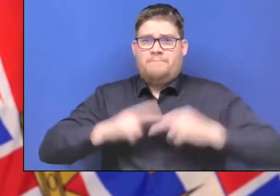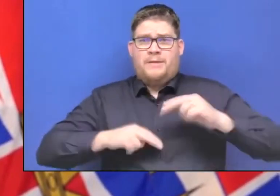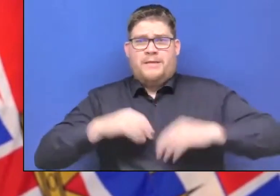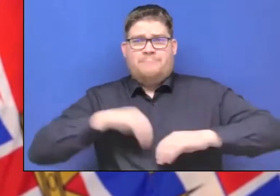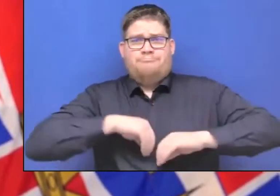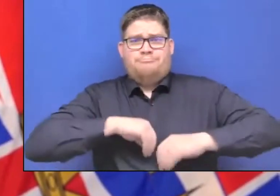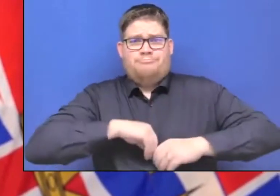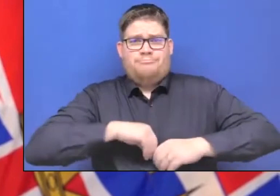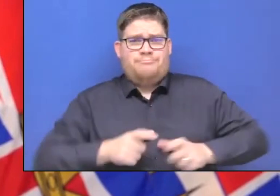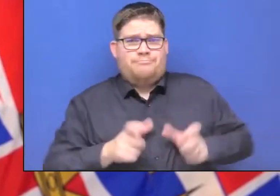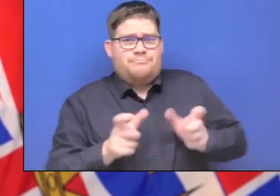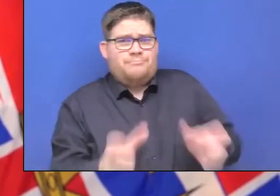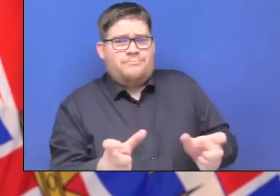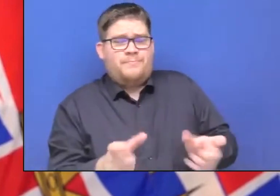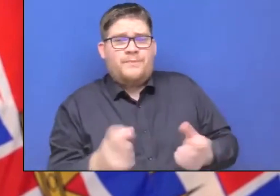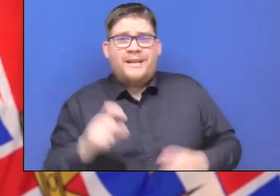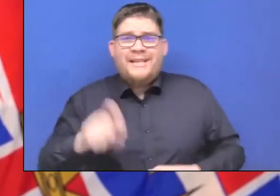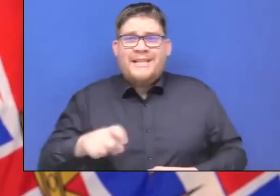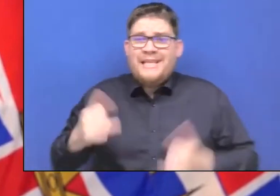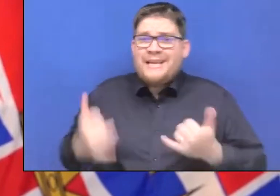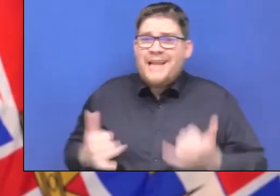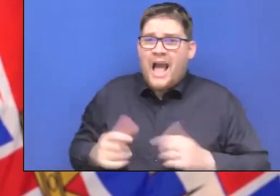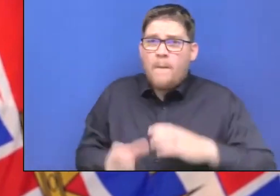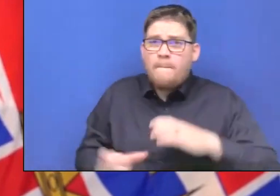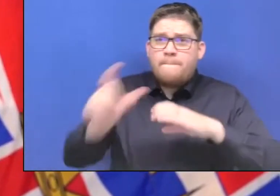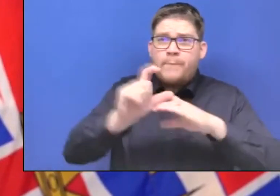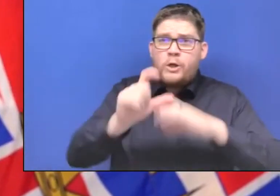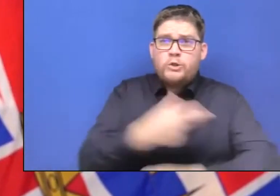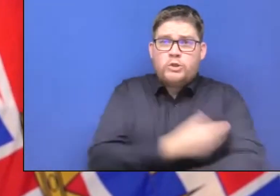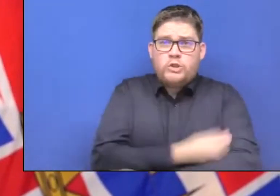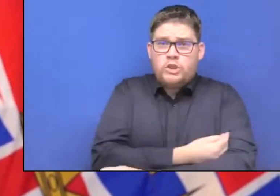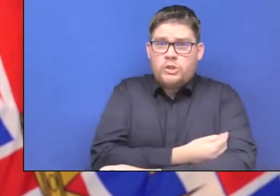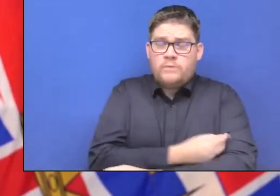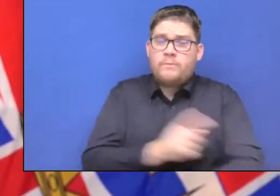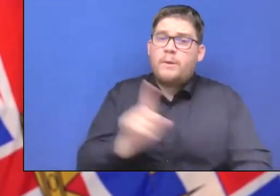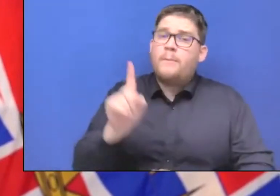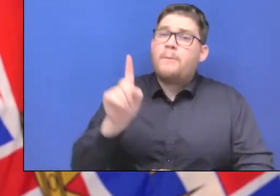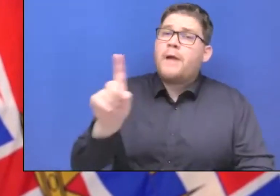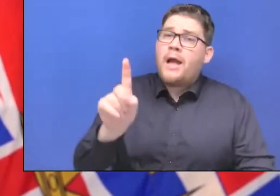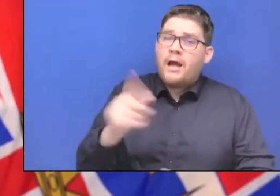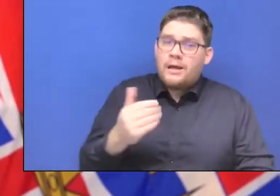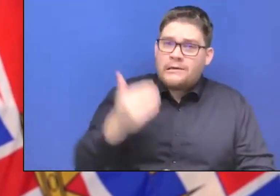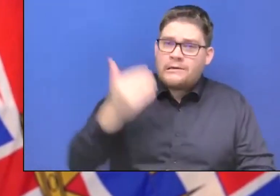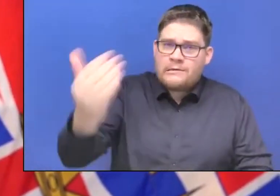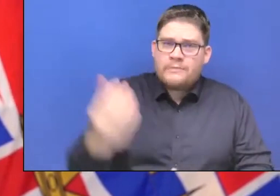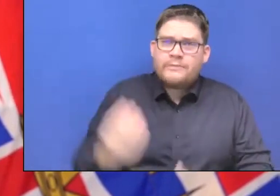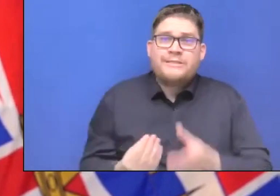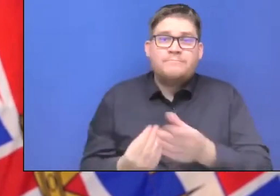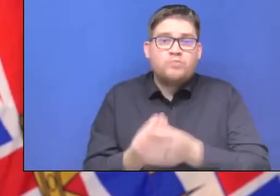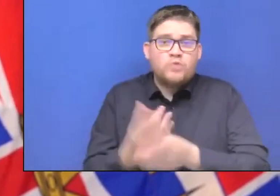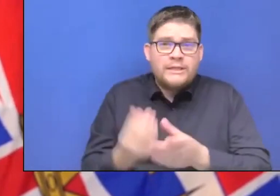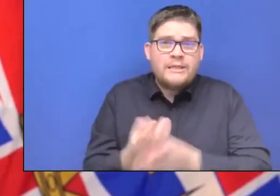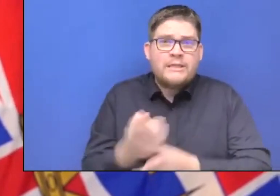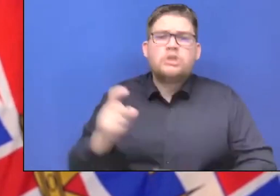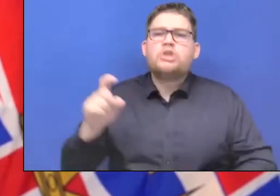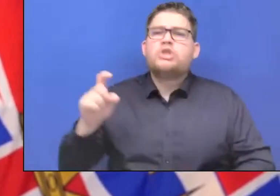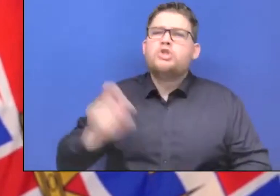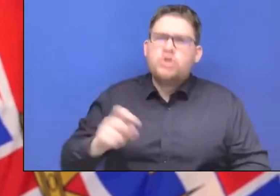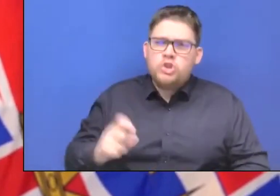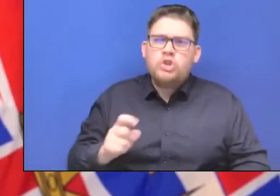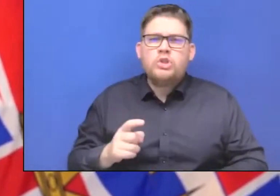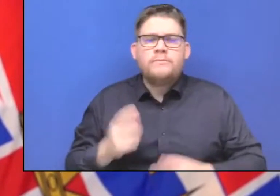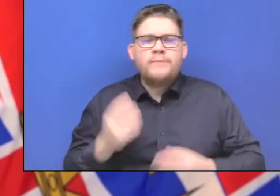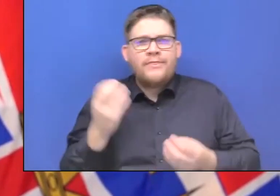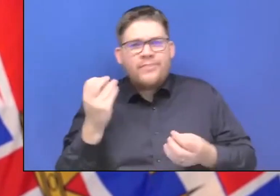now. But come next spring, it is something that we should consider for longer-term